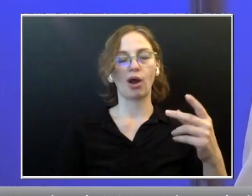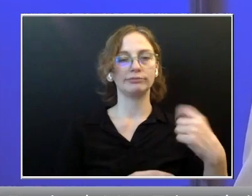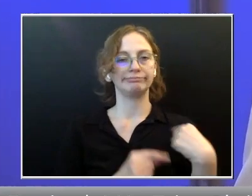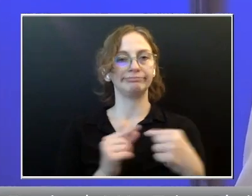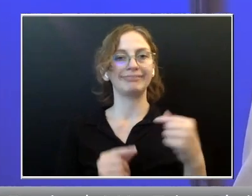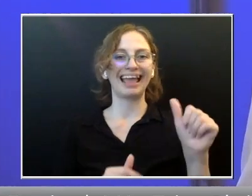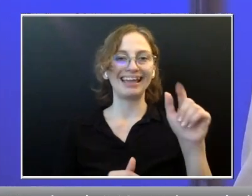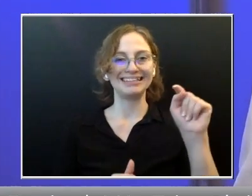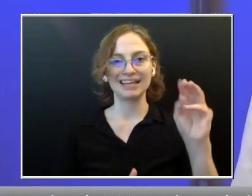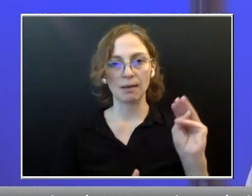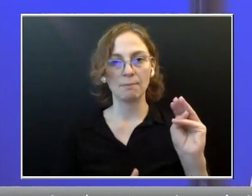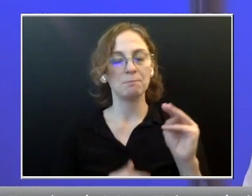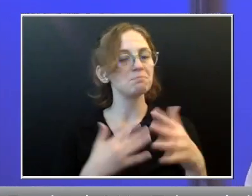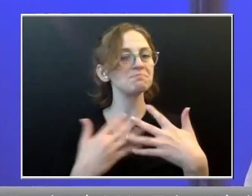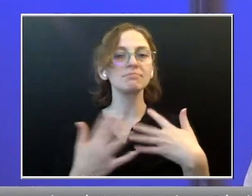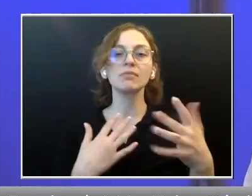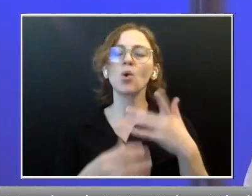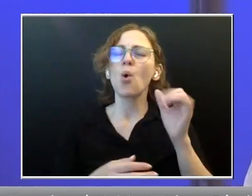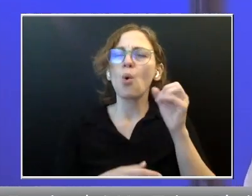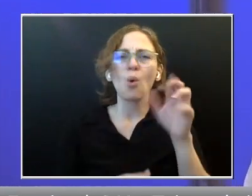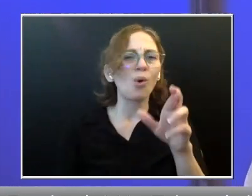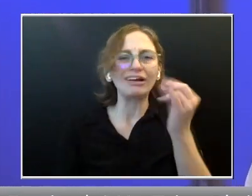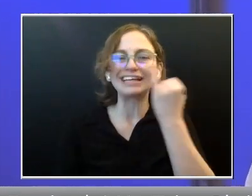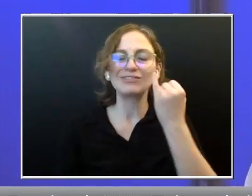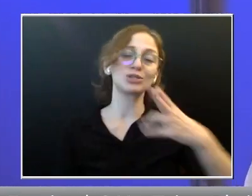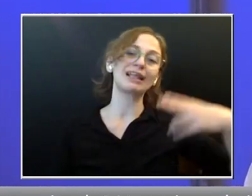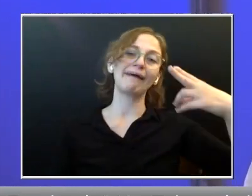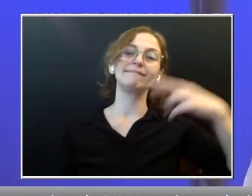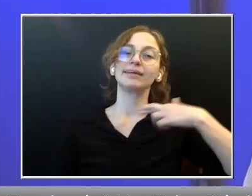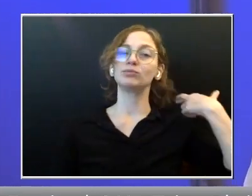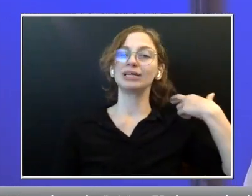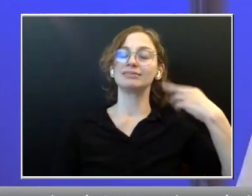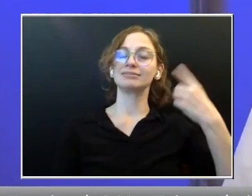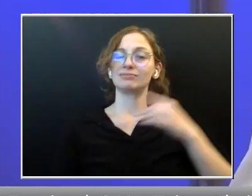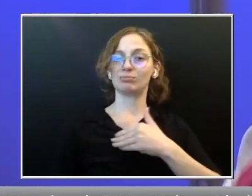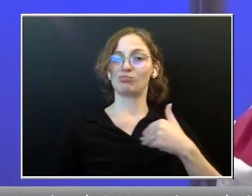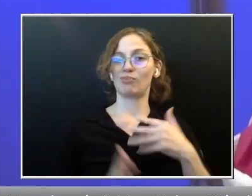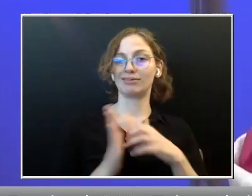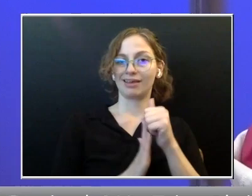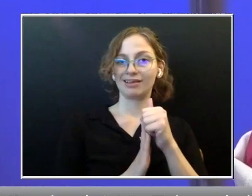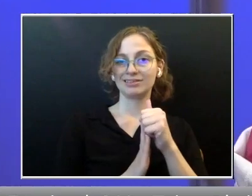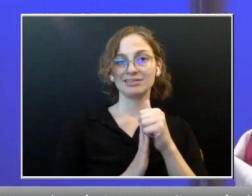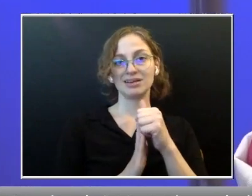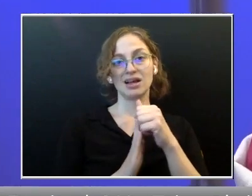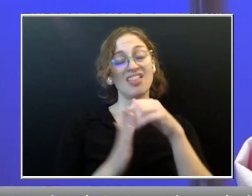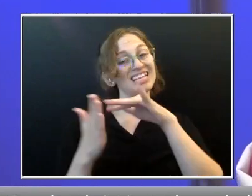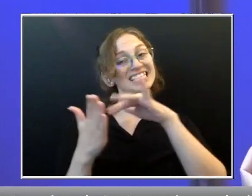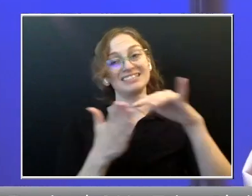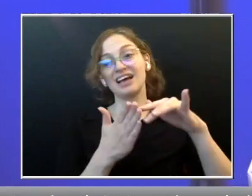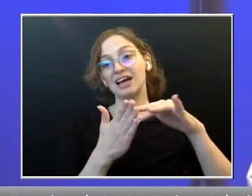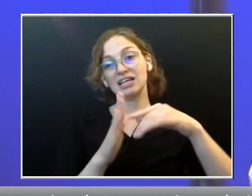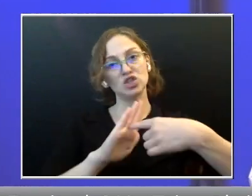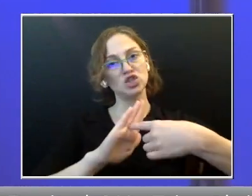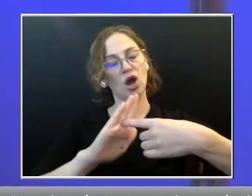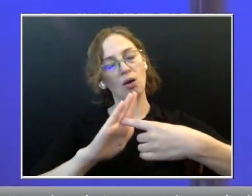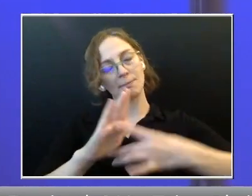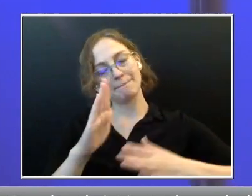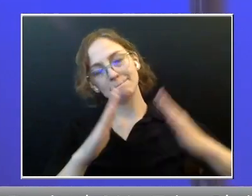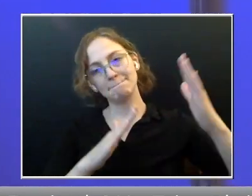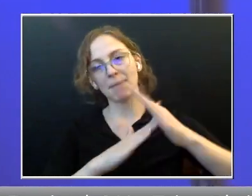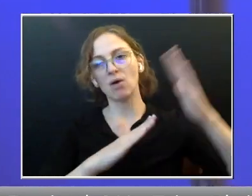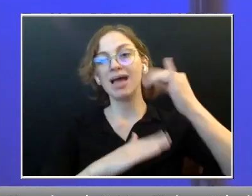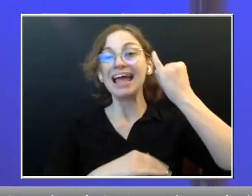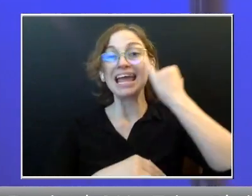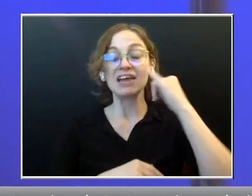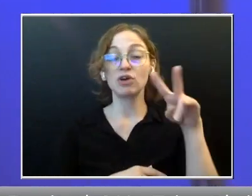at increased risk for breast cancer, the studies really show that exercise, especially if you ramp it up to 200 minutes a week,